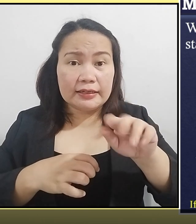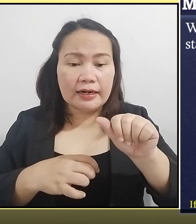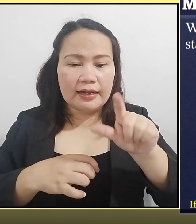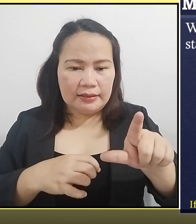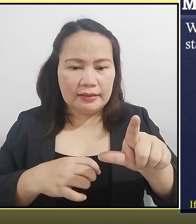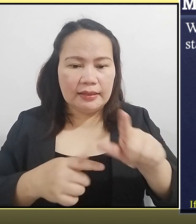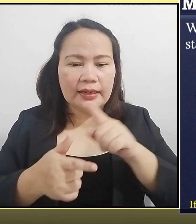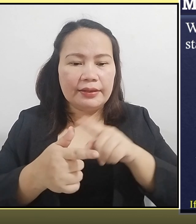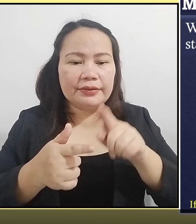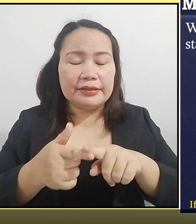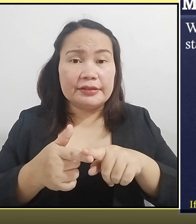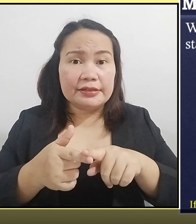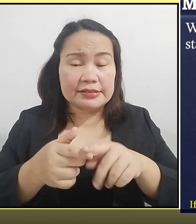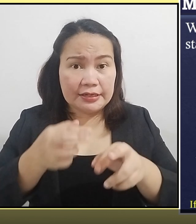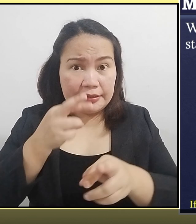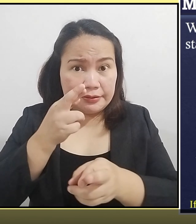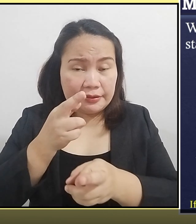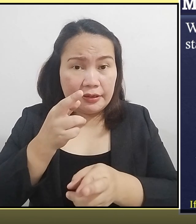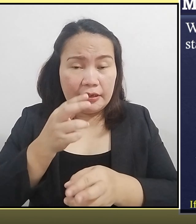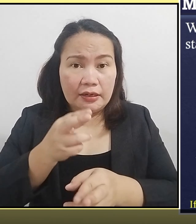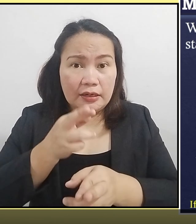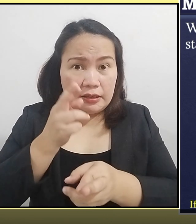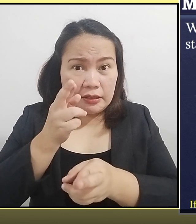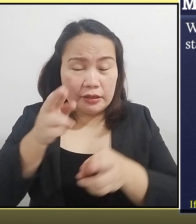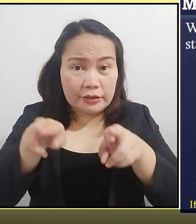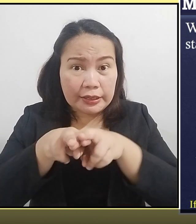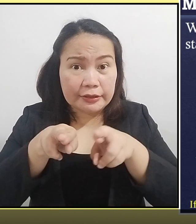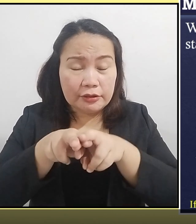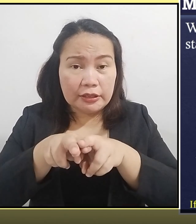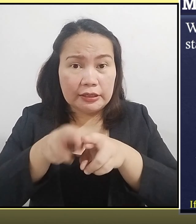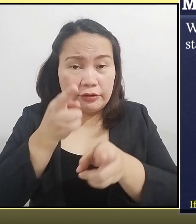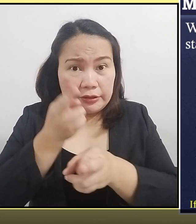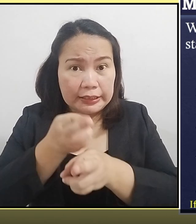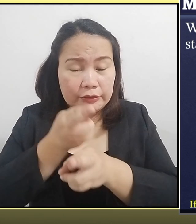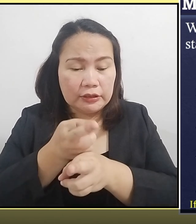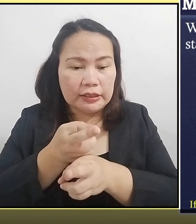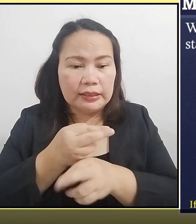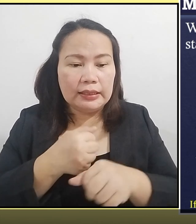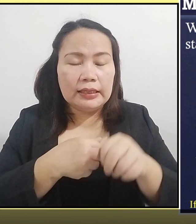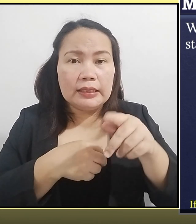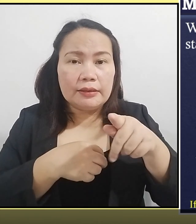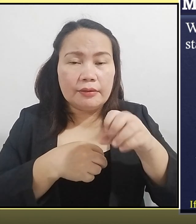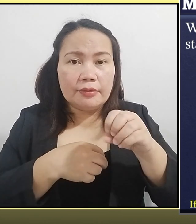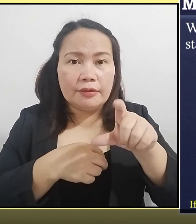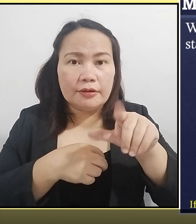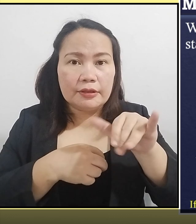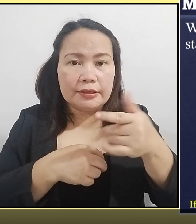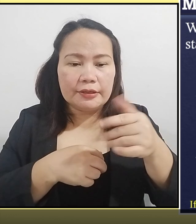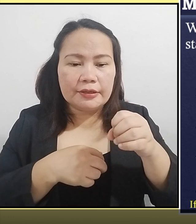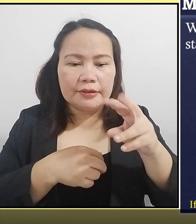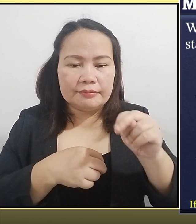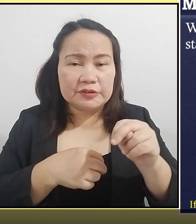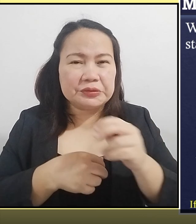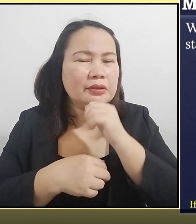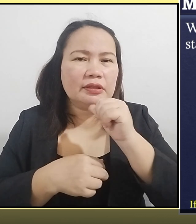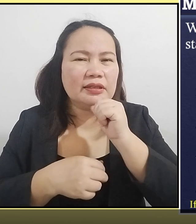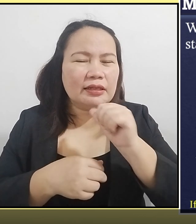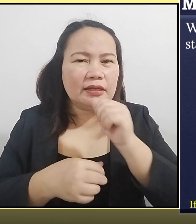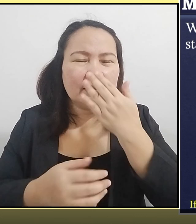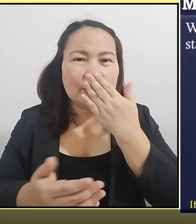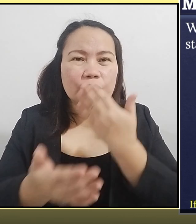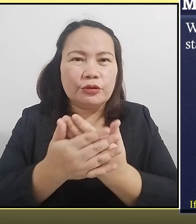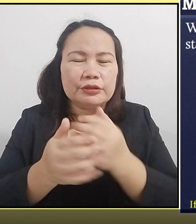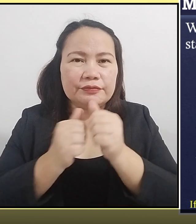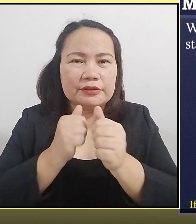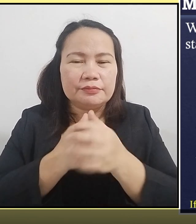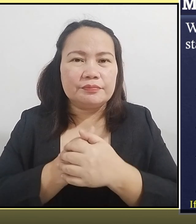nating equilateral, this is referring to a triangle. Okay? So if a polygon is